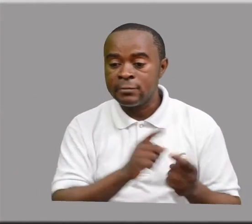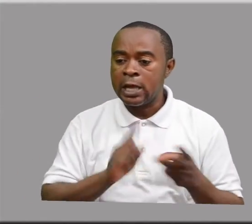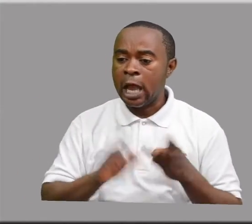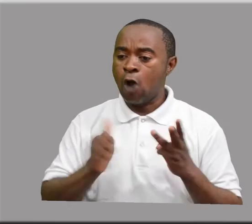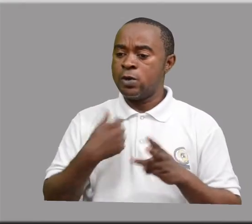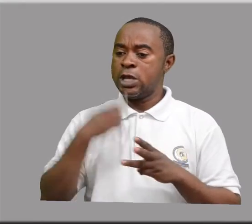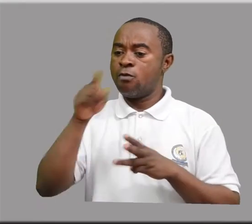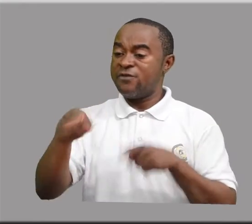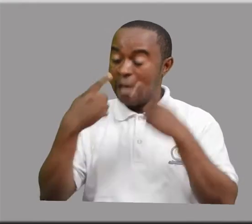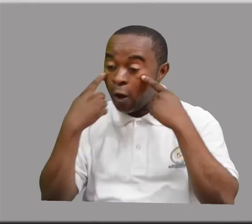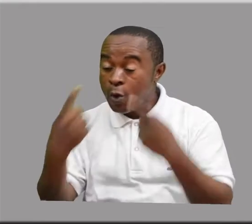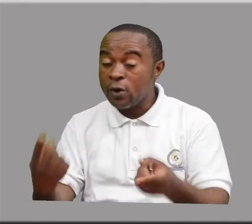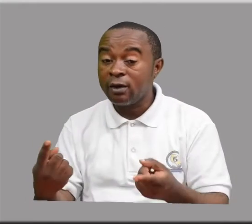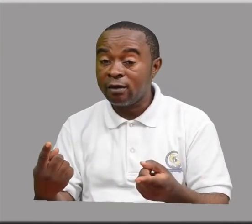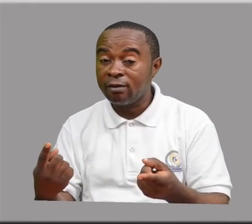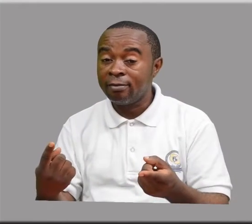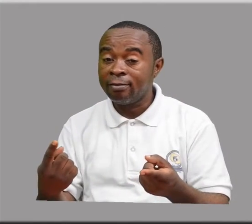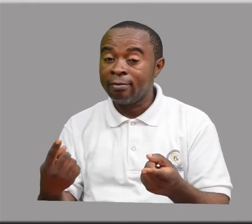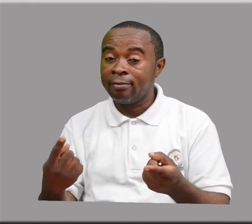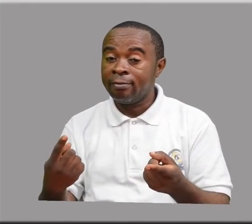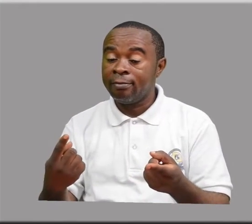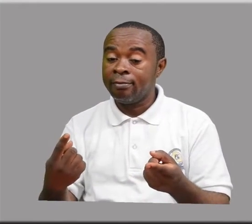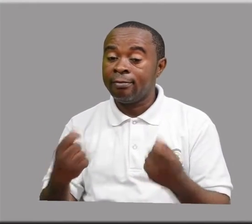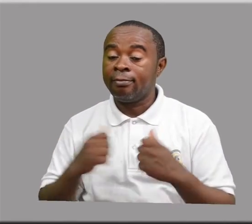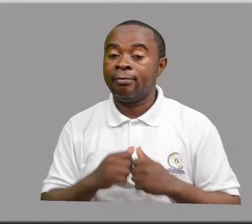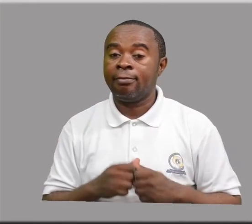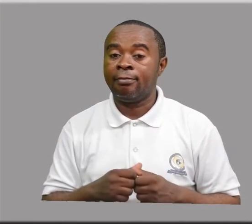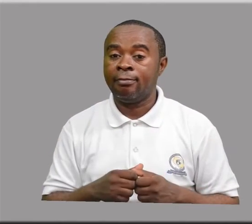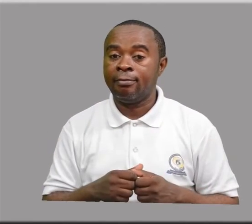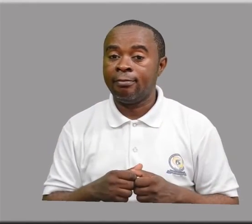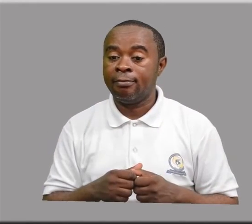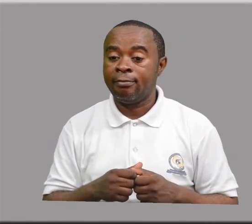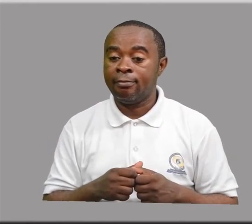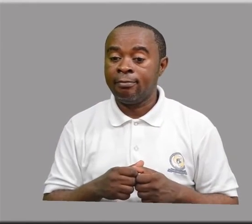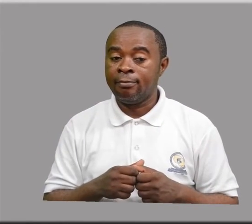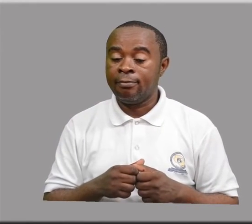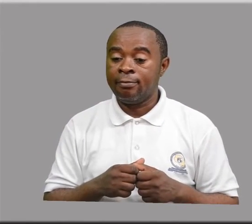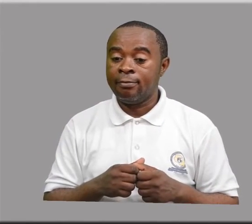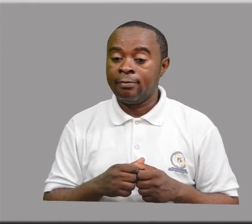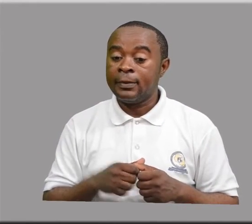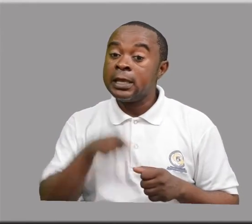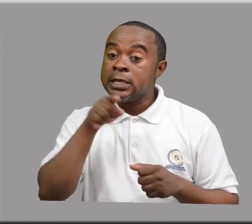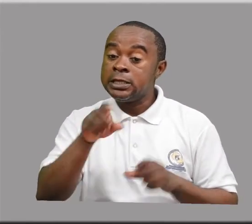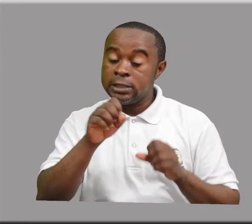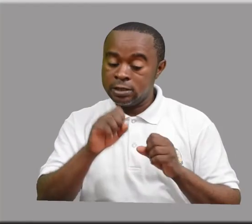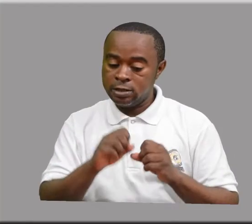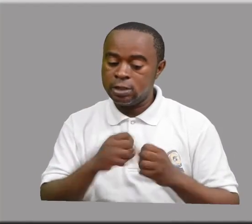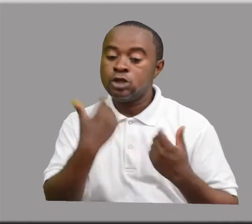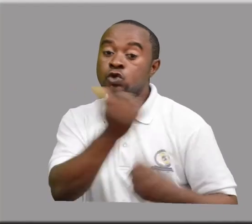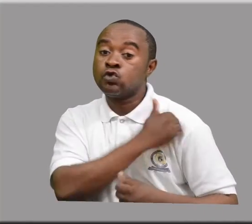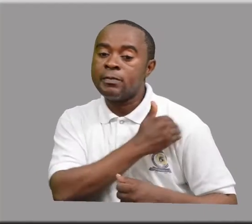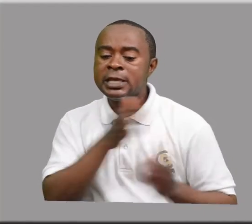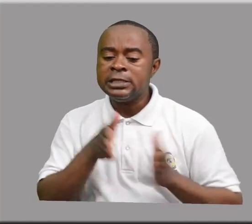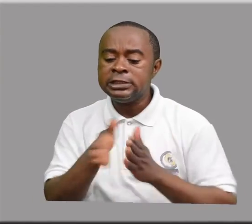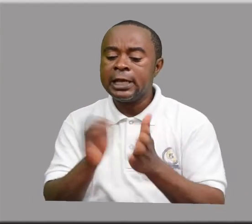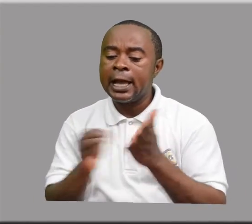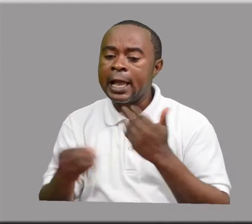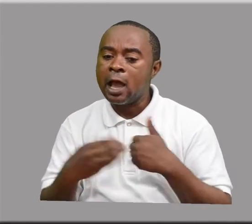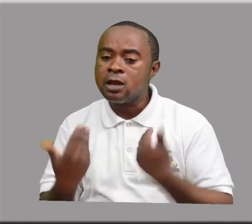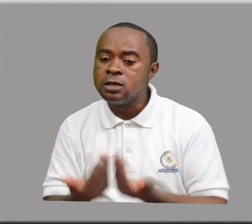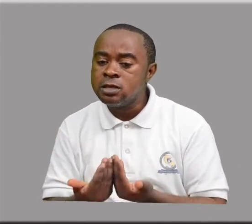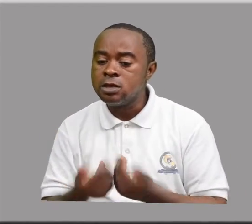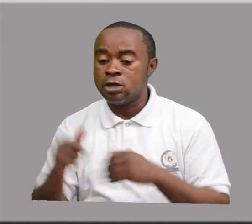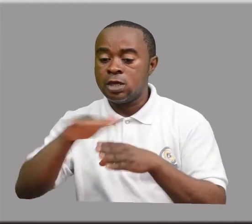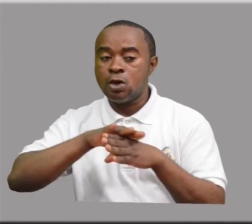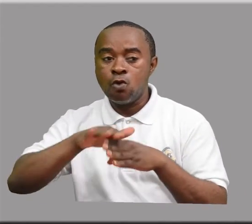to observe? Or are you going to do what? Just tell us the methodology